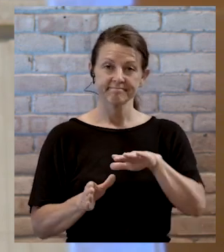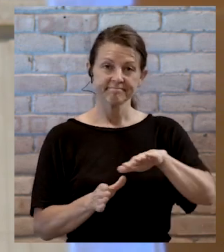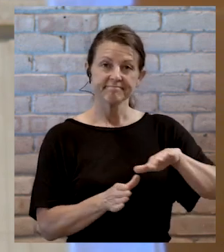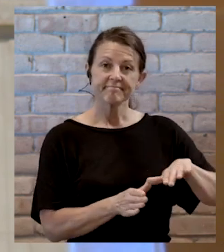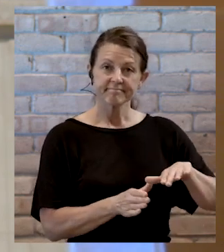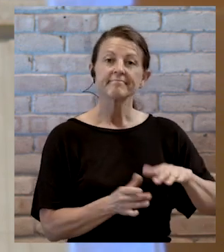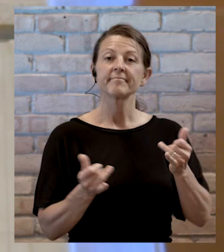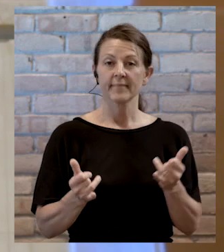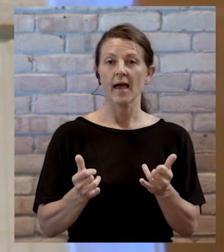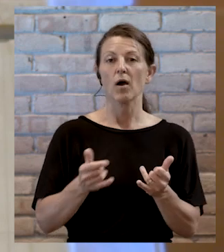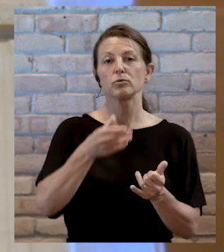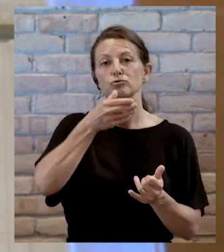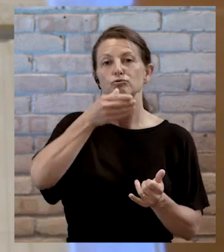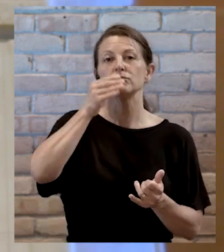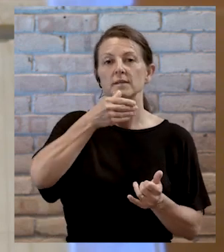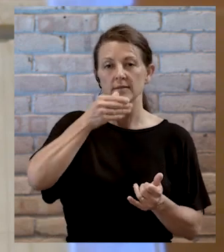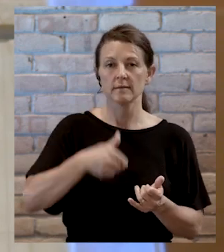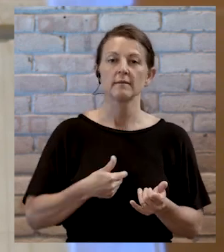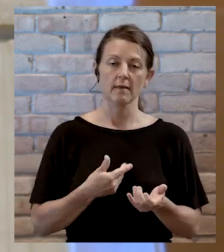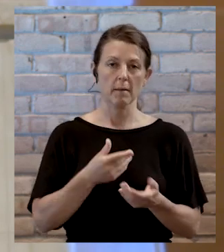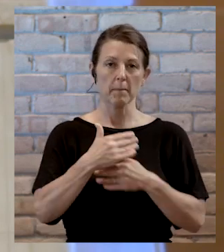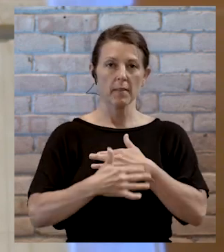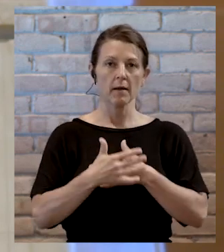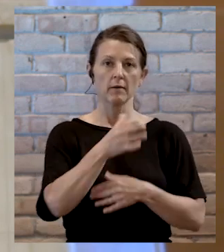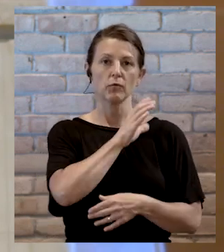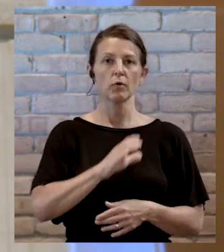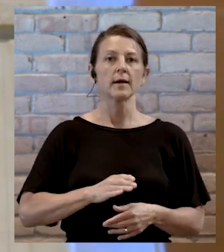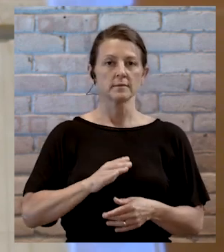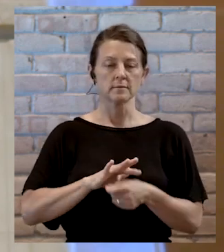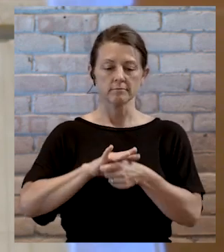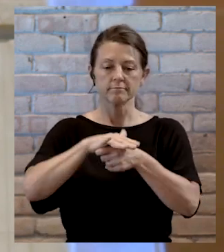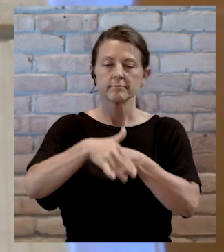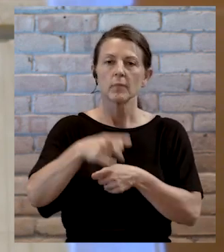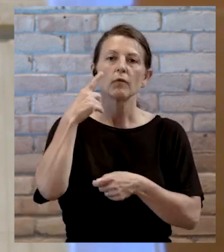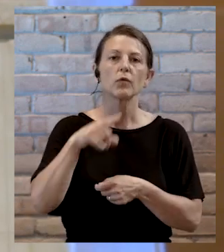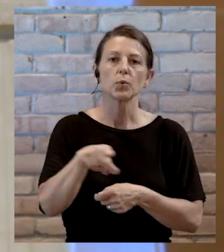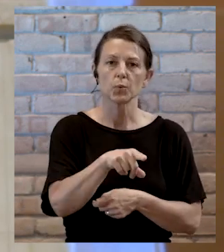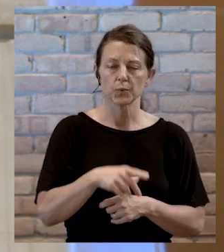Take and drink the blood of Christ shed for you.